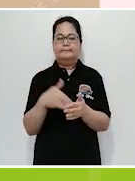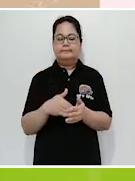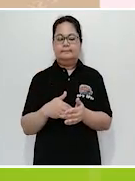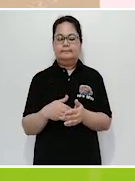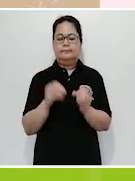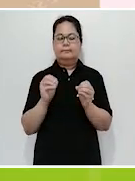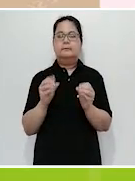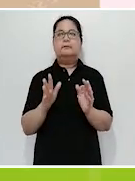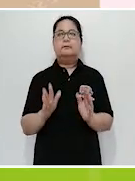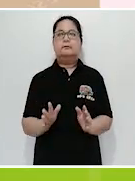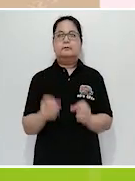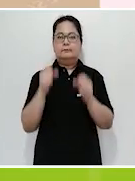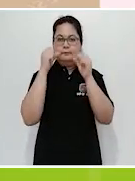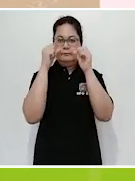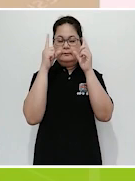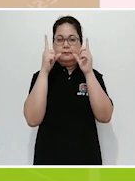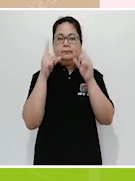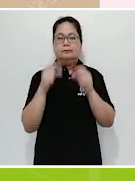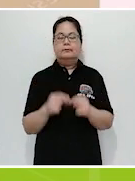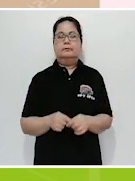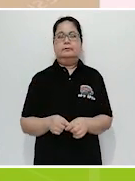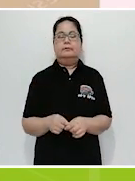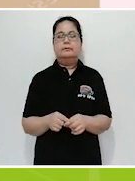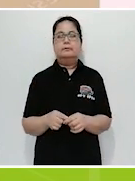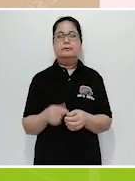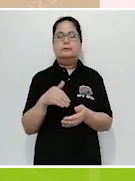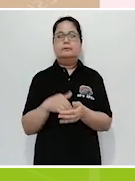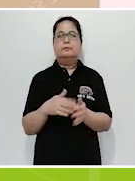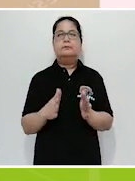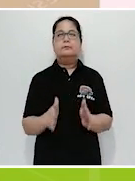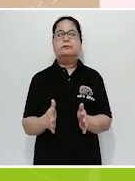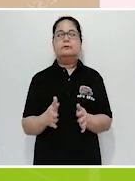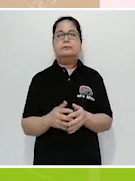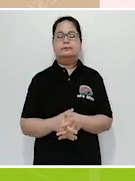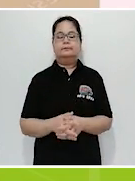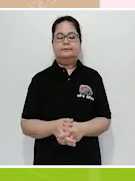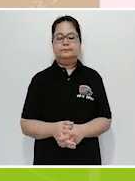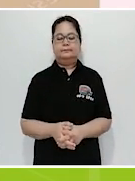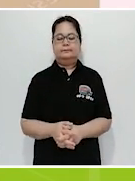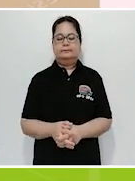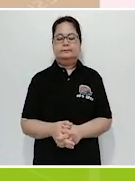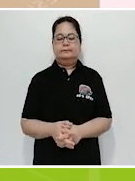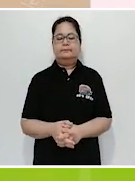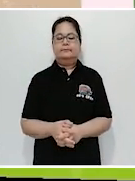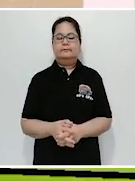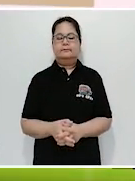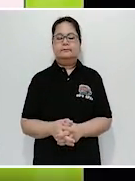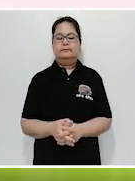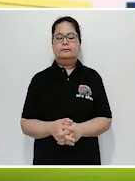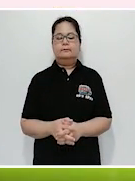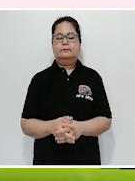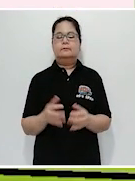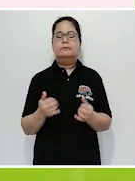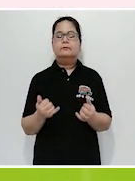You are right again. The teacher will most likely wake the student up.